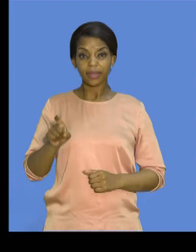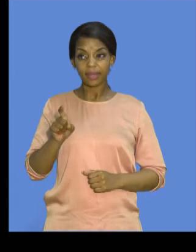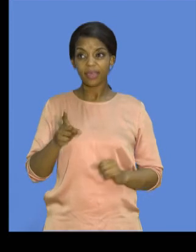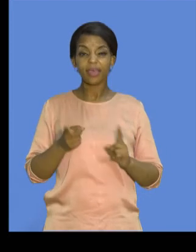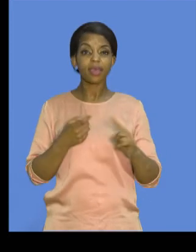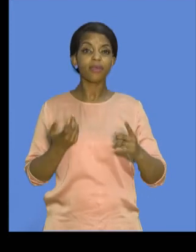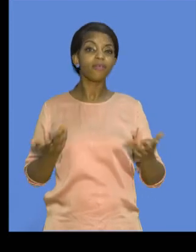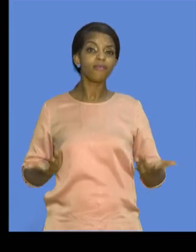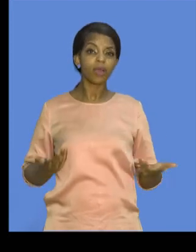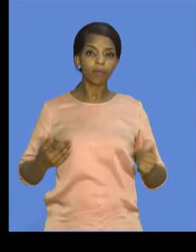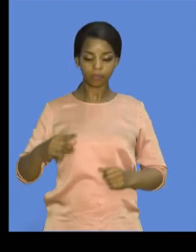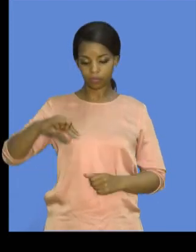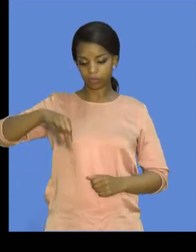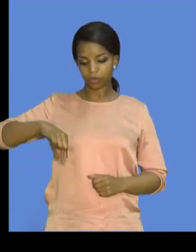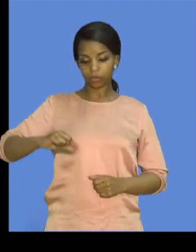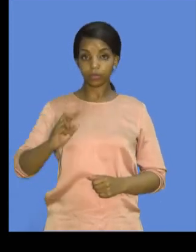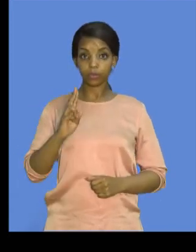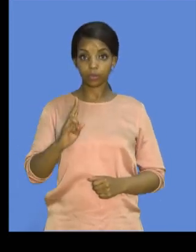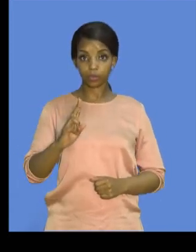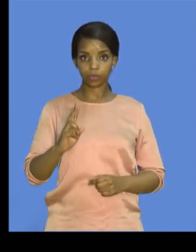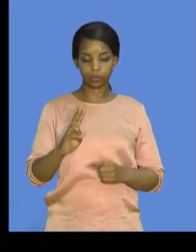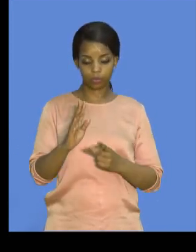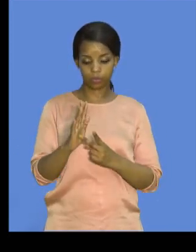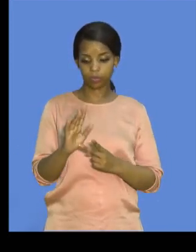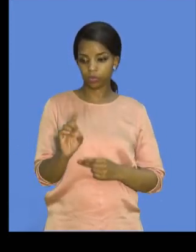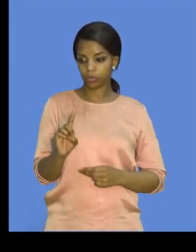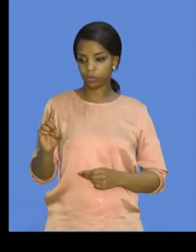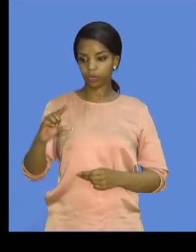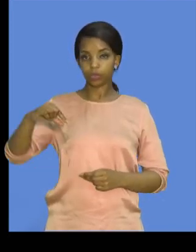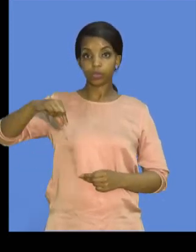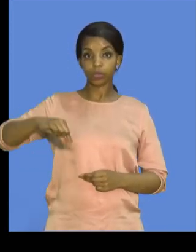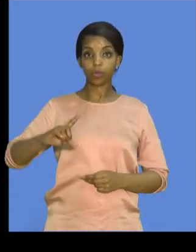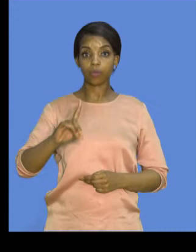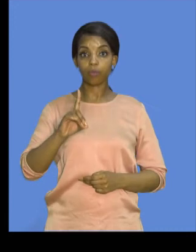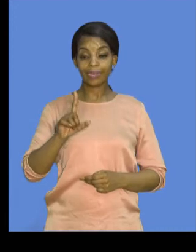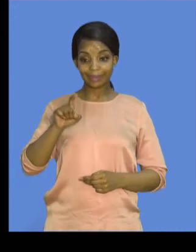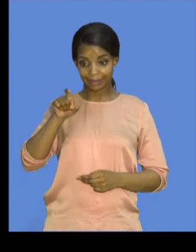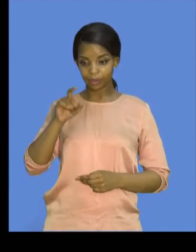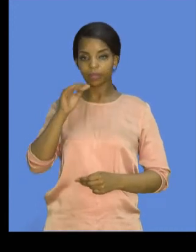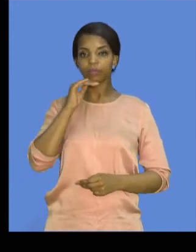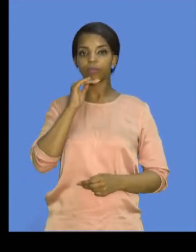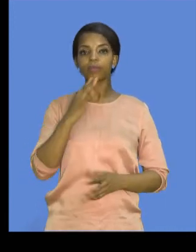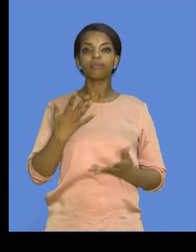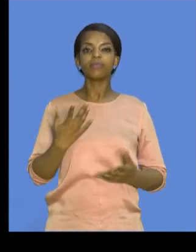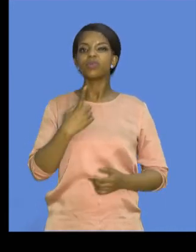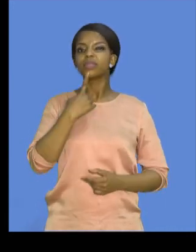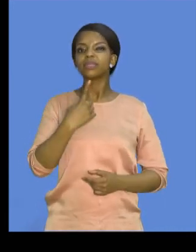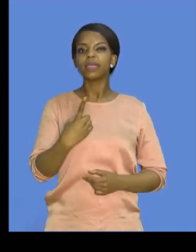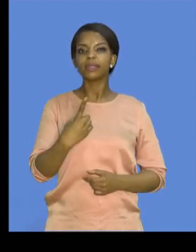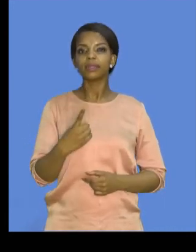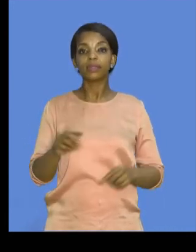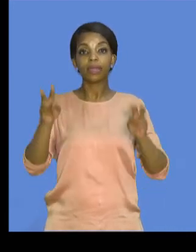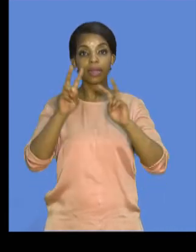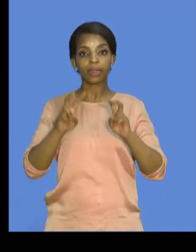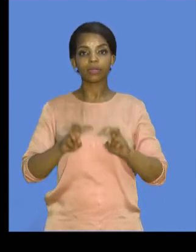from Q2 to Q1, right? This is what we mean when we say electrons are transferred. But also let's